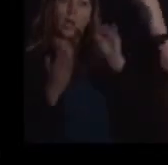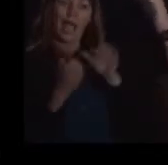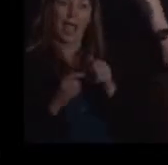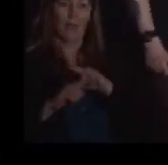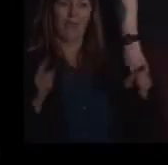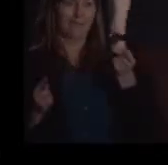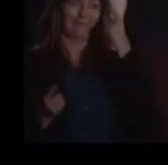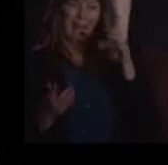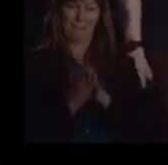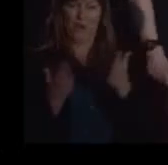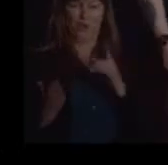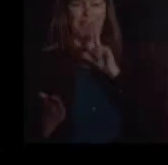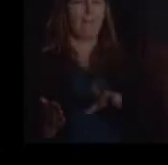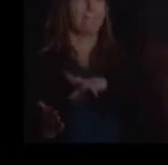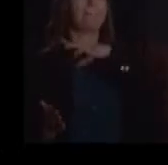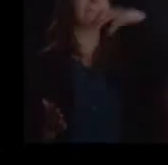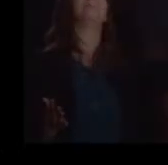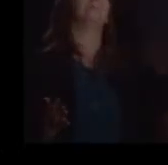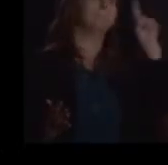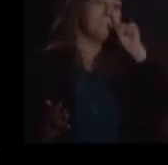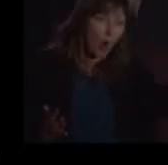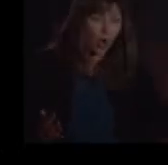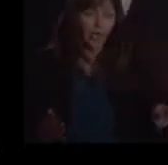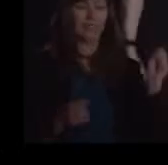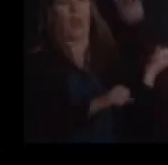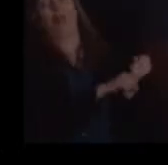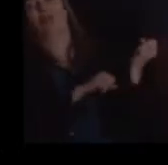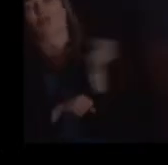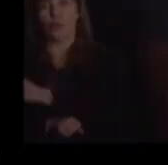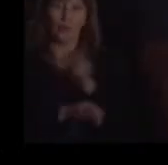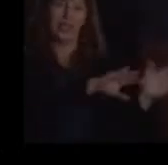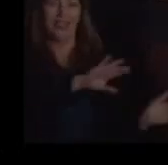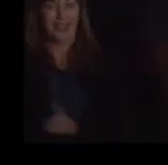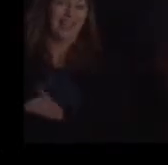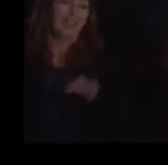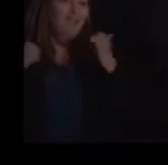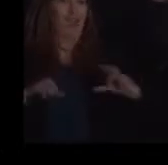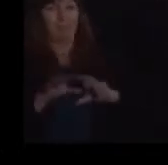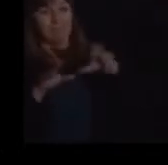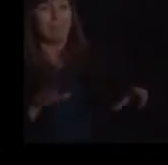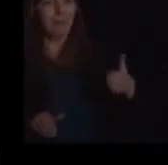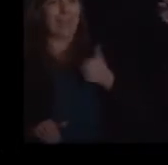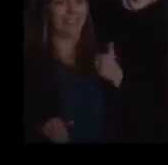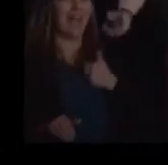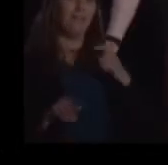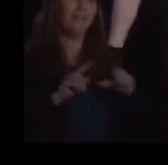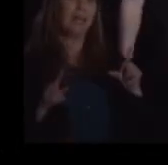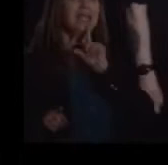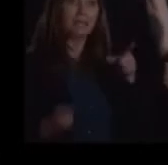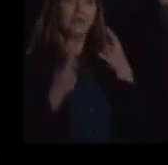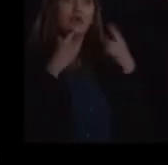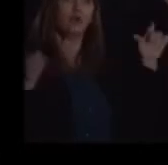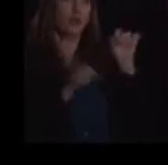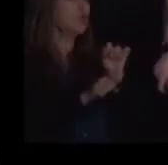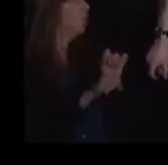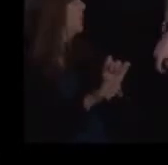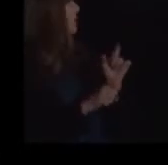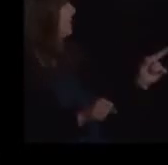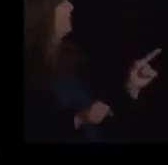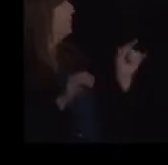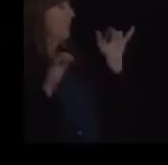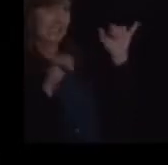boring. So I just threw that and just whacked it on. And it worked, man. It worked. It stayed. It's not scratched off or